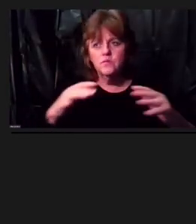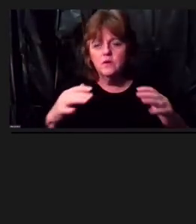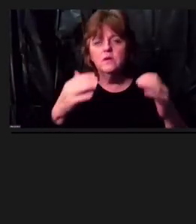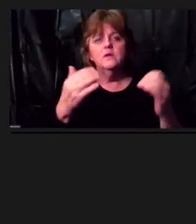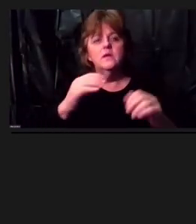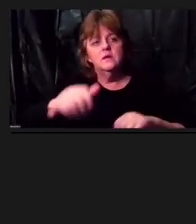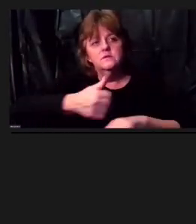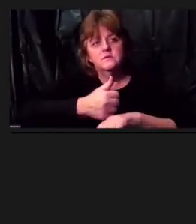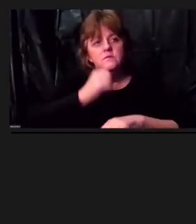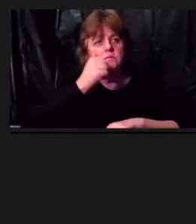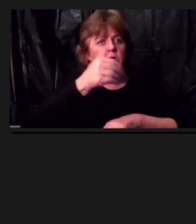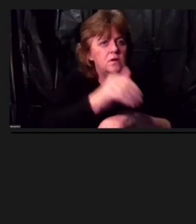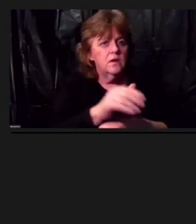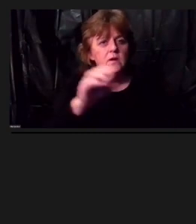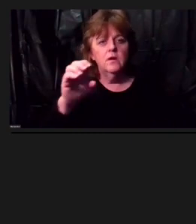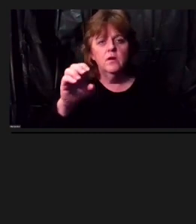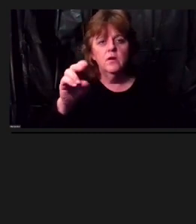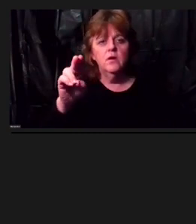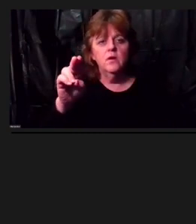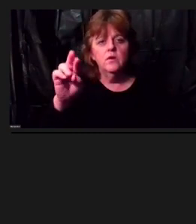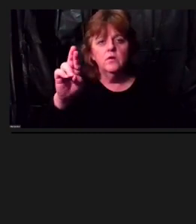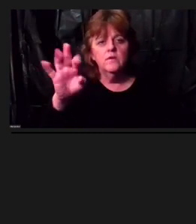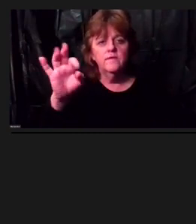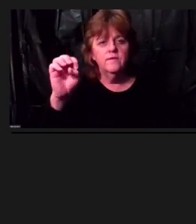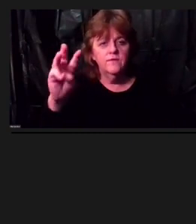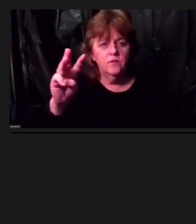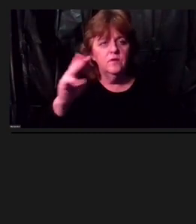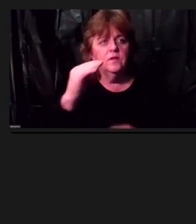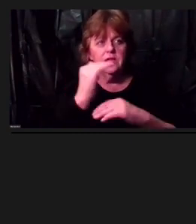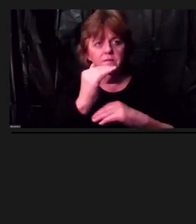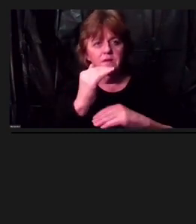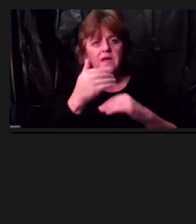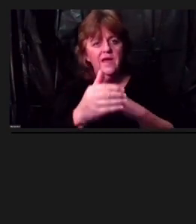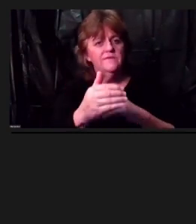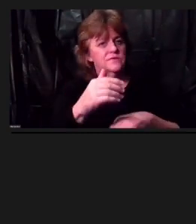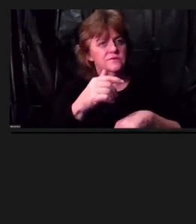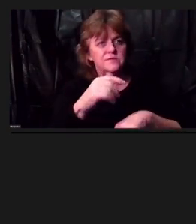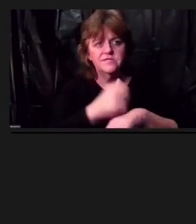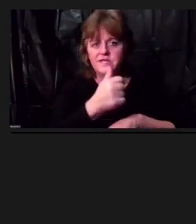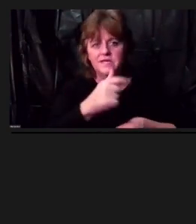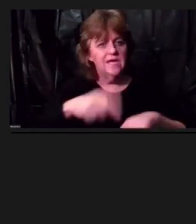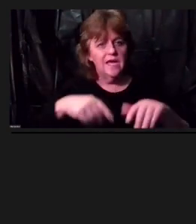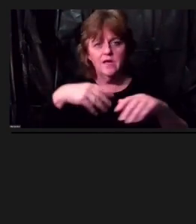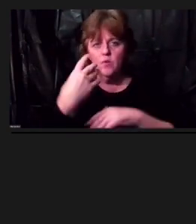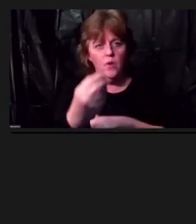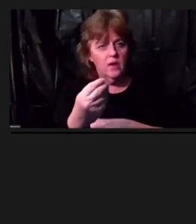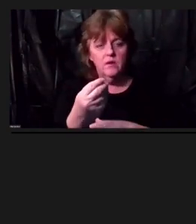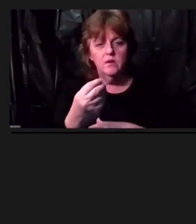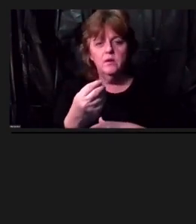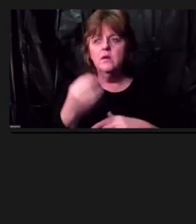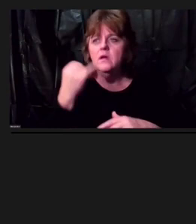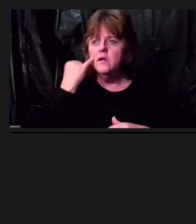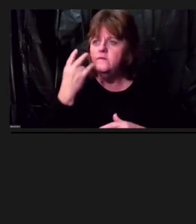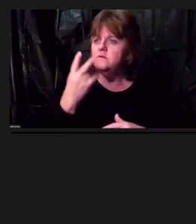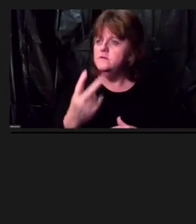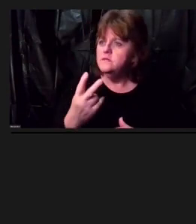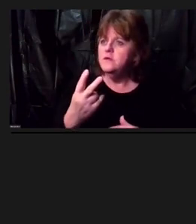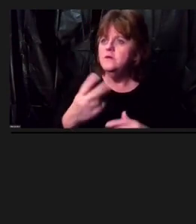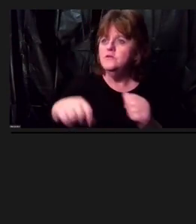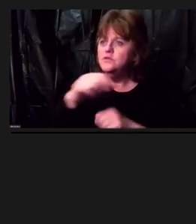curfew starting tomorrow night. If you go on social media, you will see much debate about why we are doing a